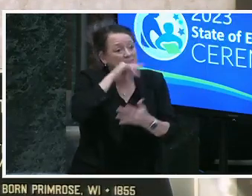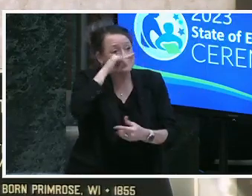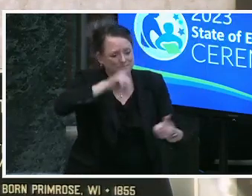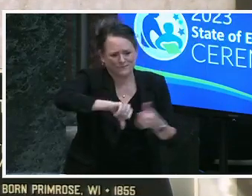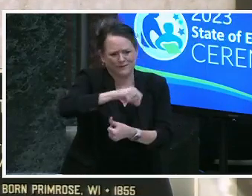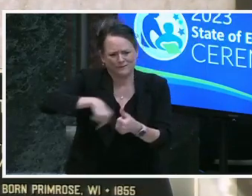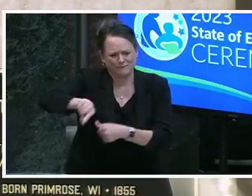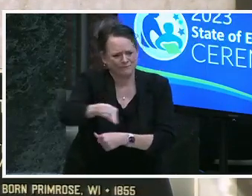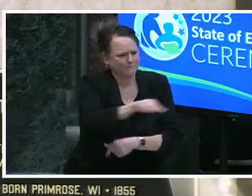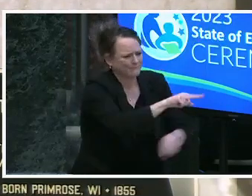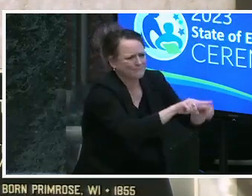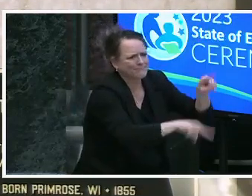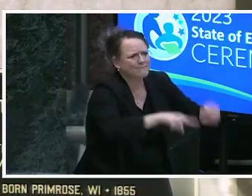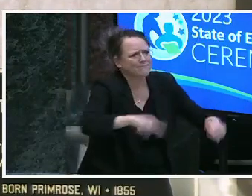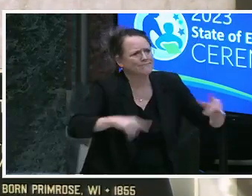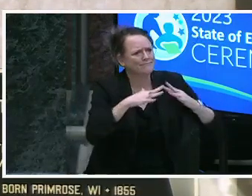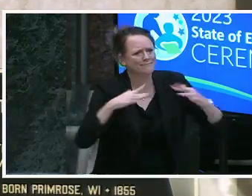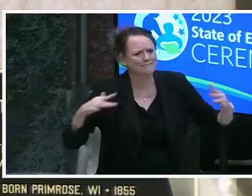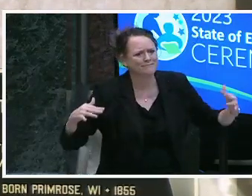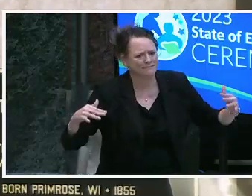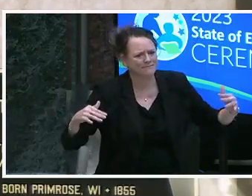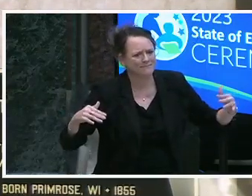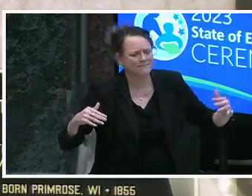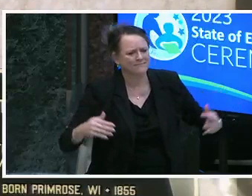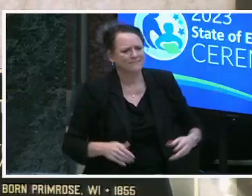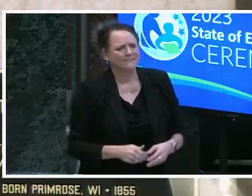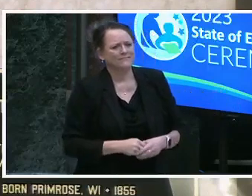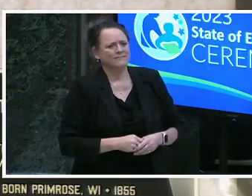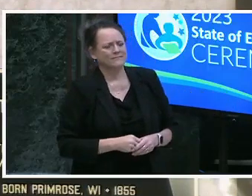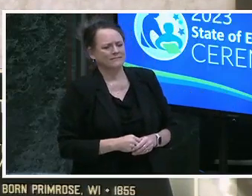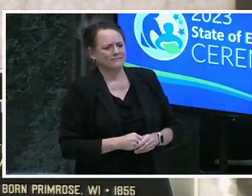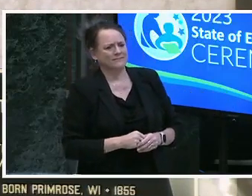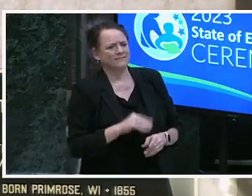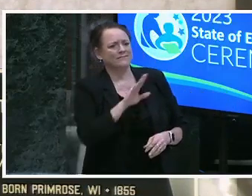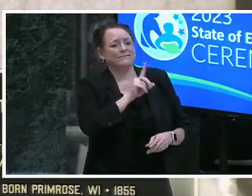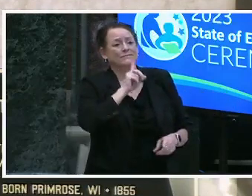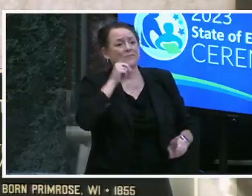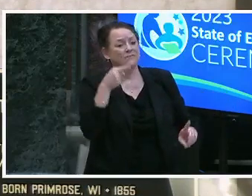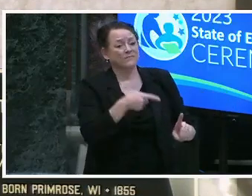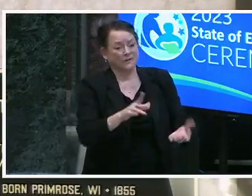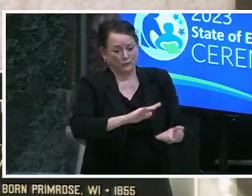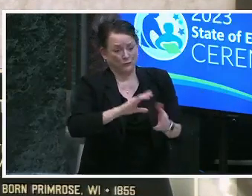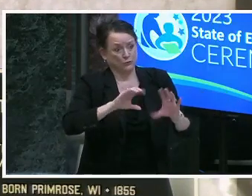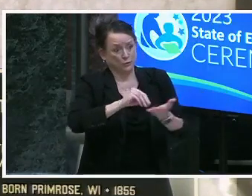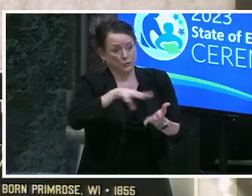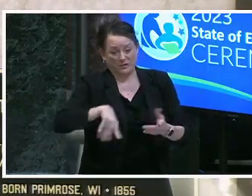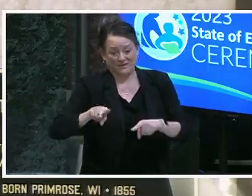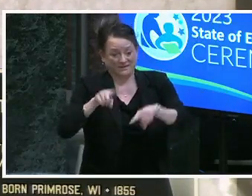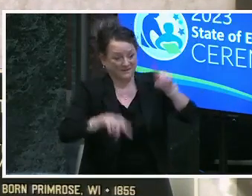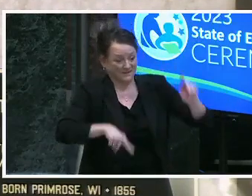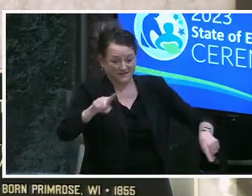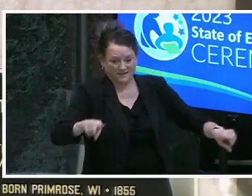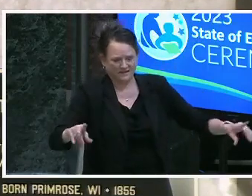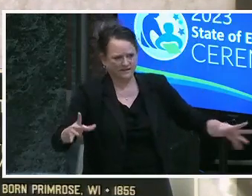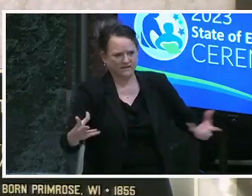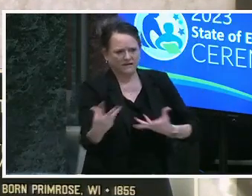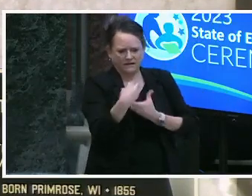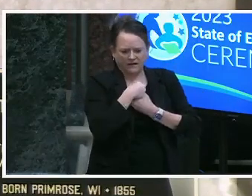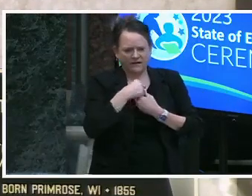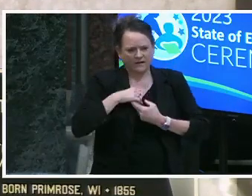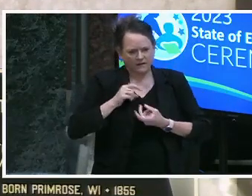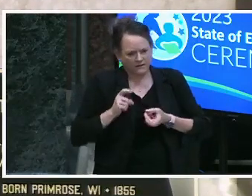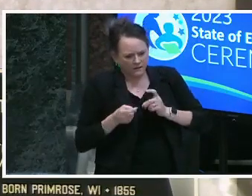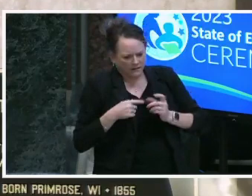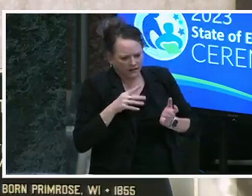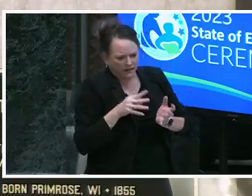this. These students transform our classrooms into richer places, and so do their